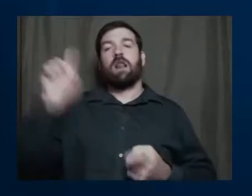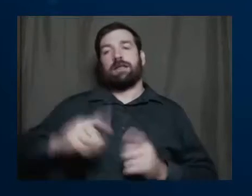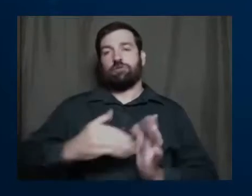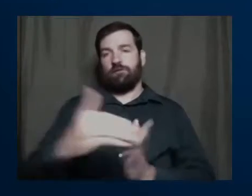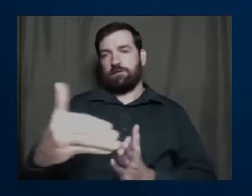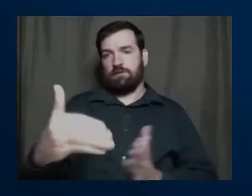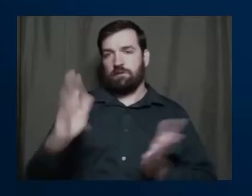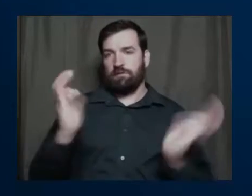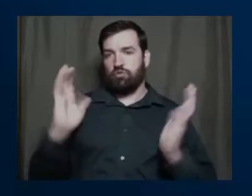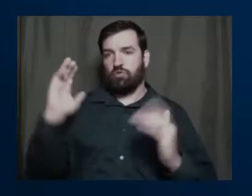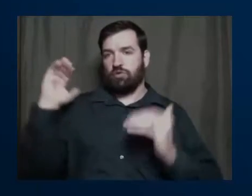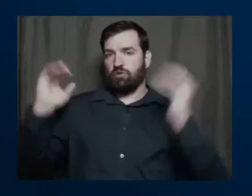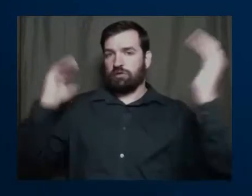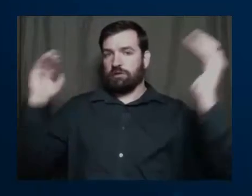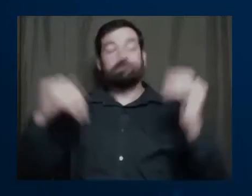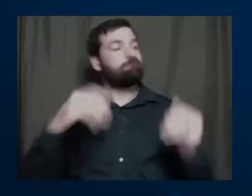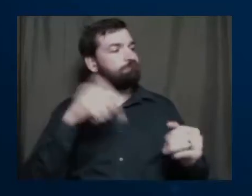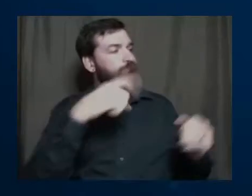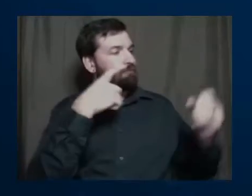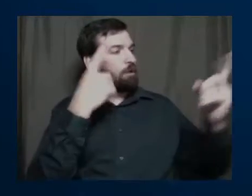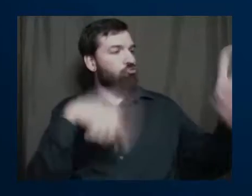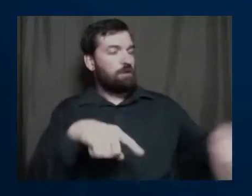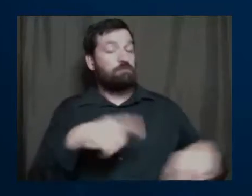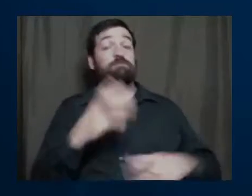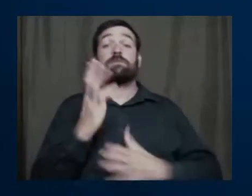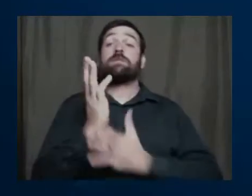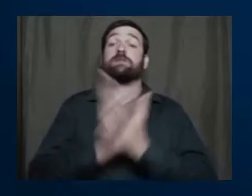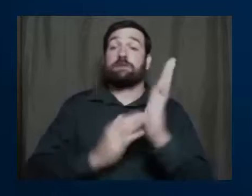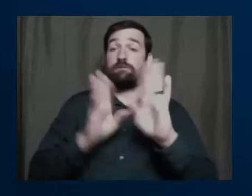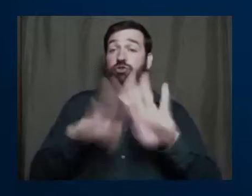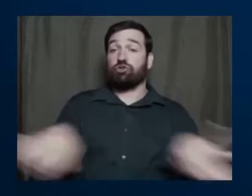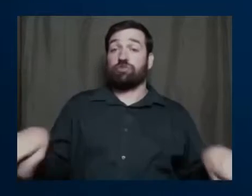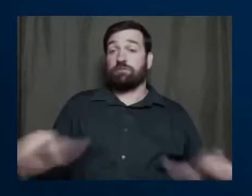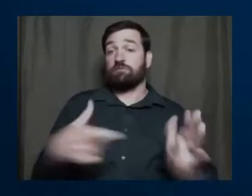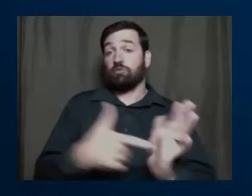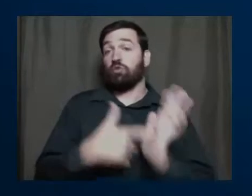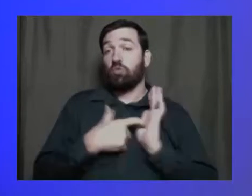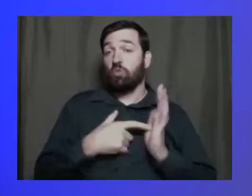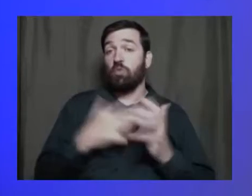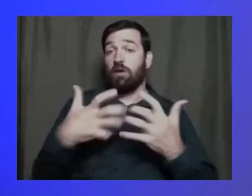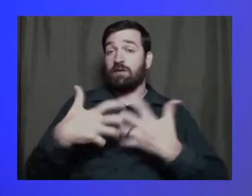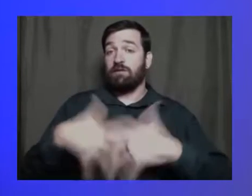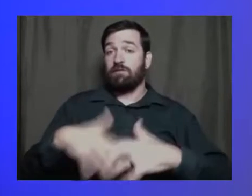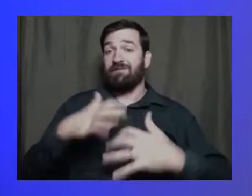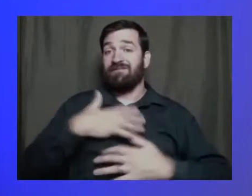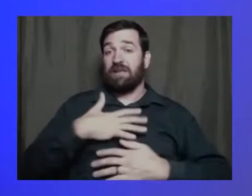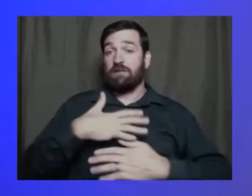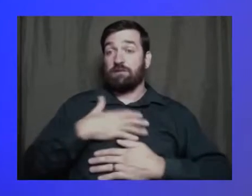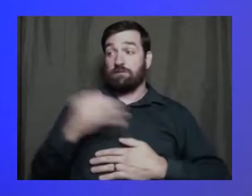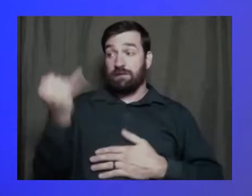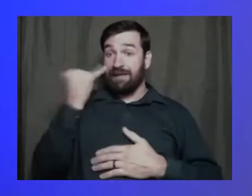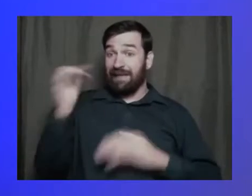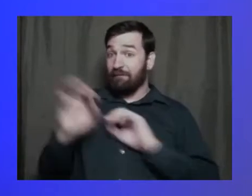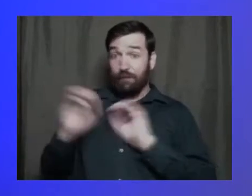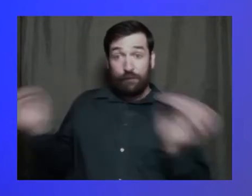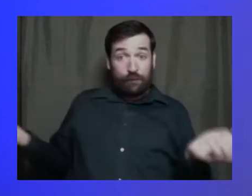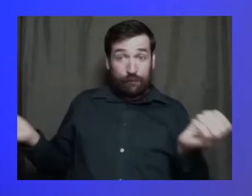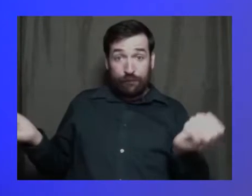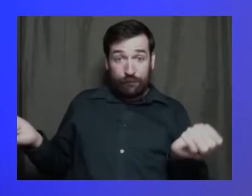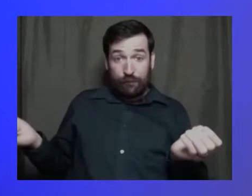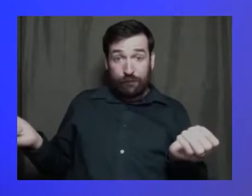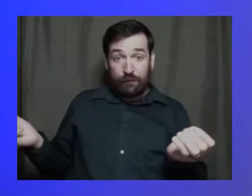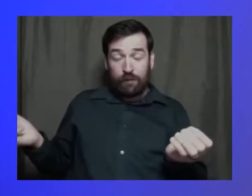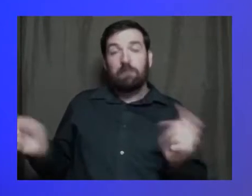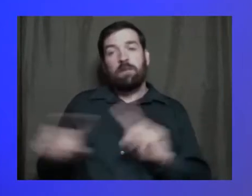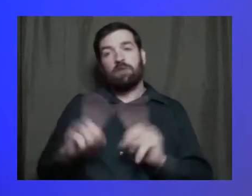I agree. We also have had children who have required ventilation, and even those who have not required ventilation but required significant